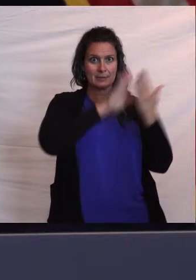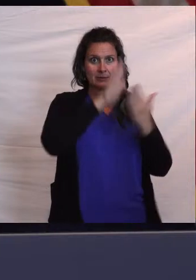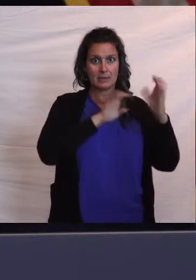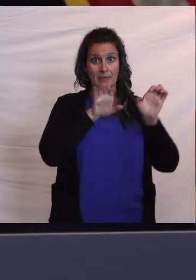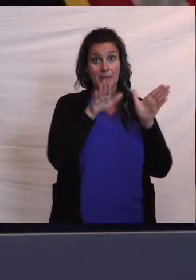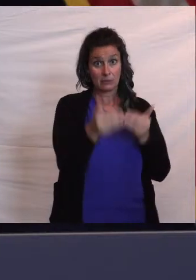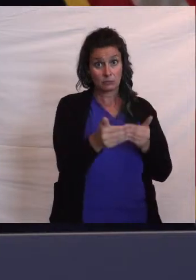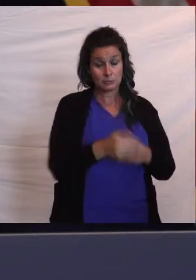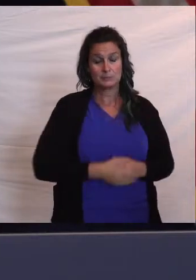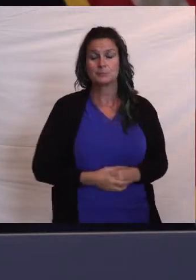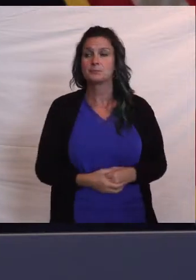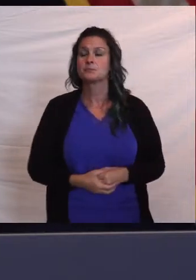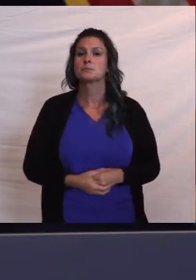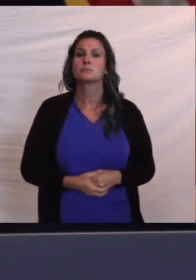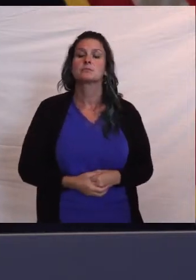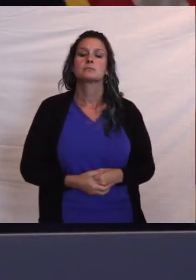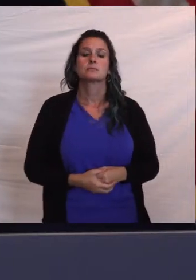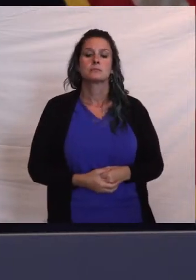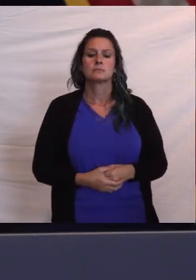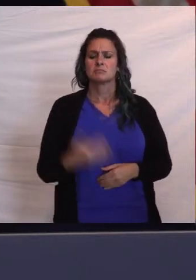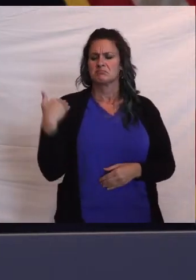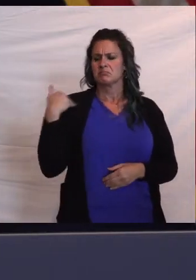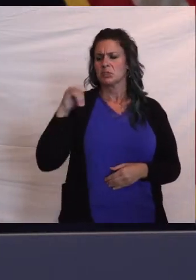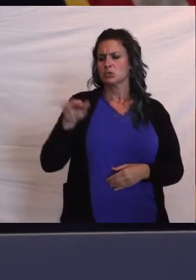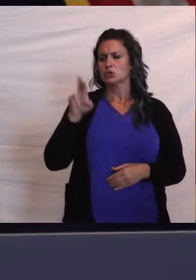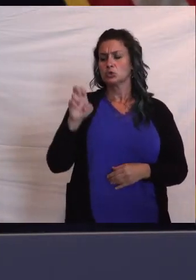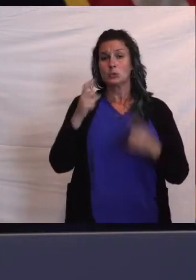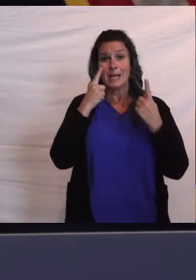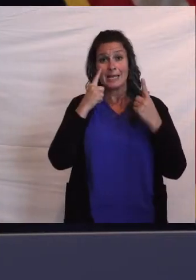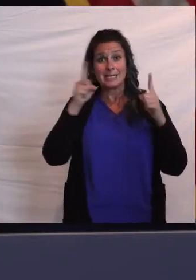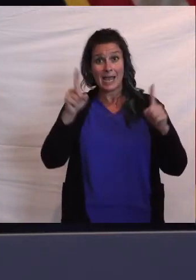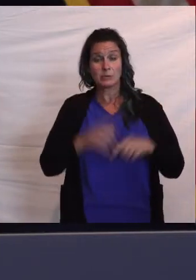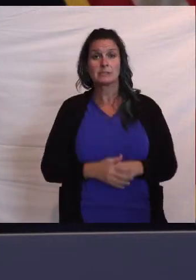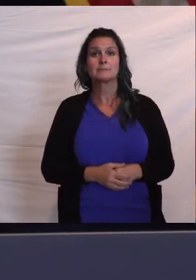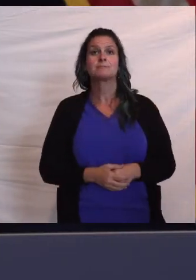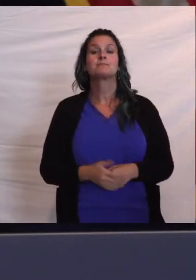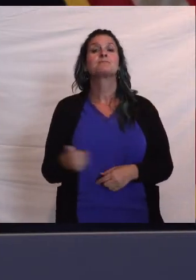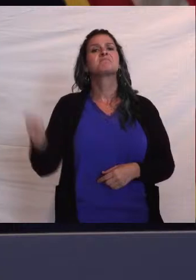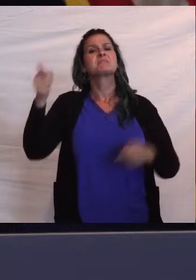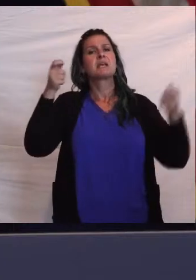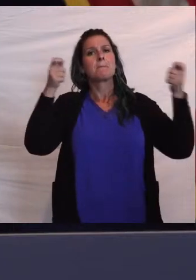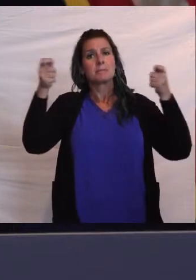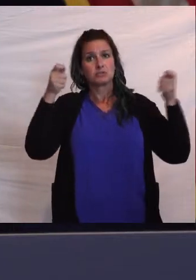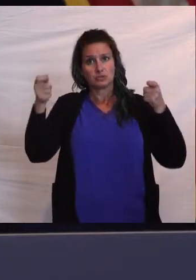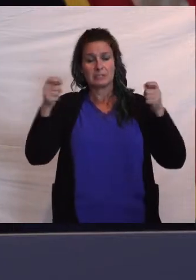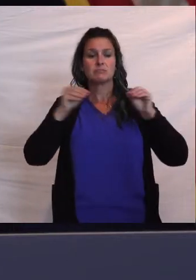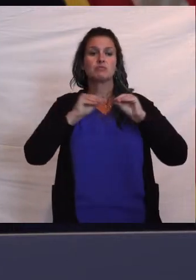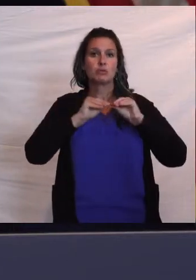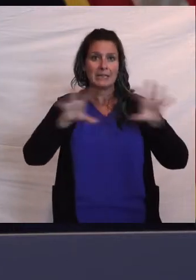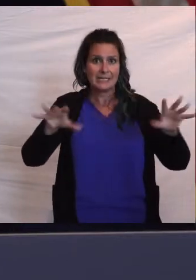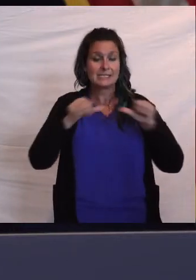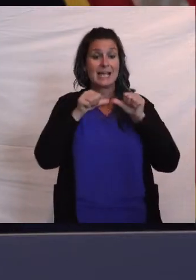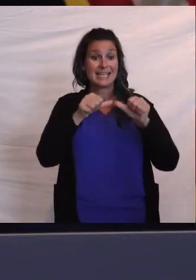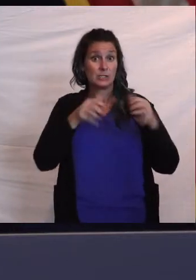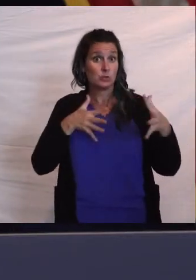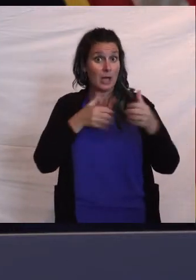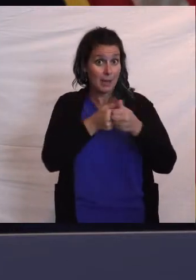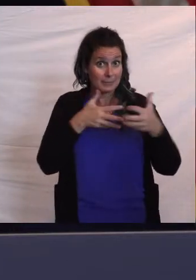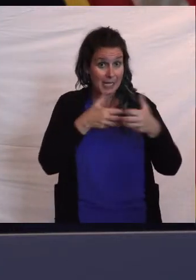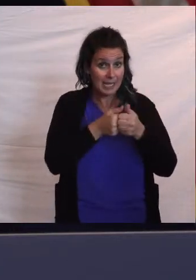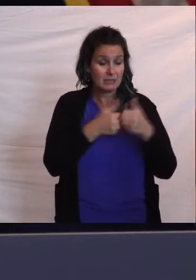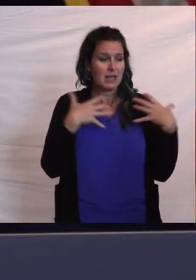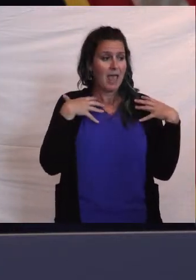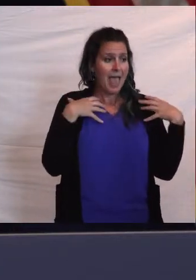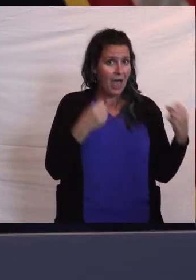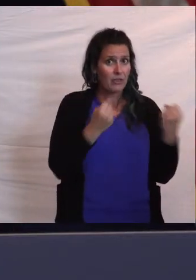instruction. As announced in June, the administration released and continues to update health and